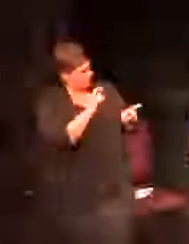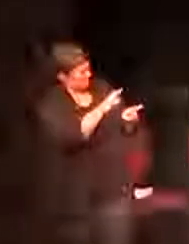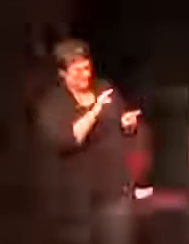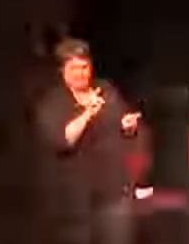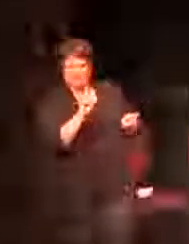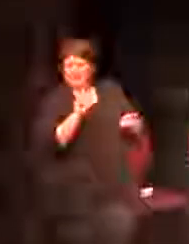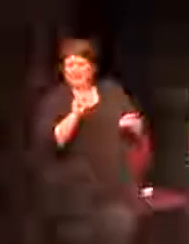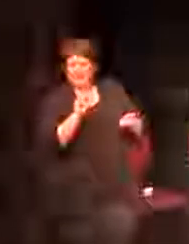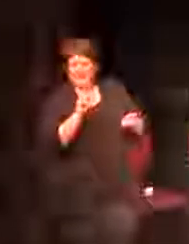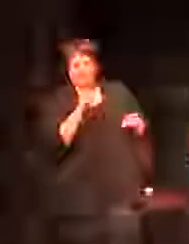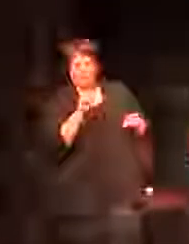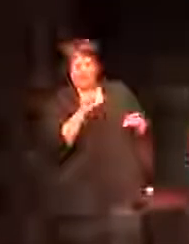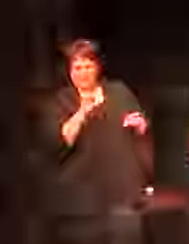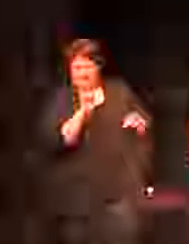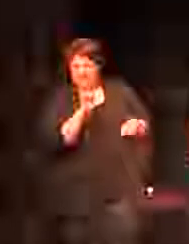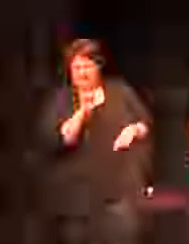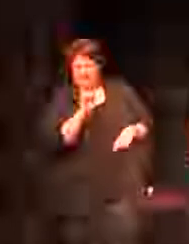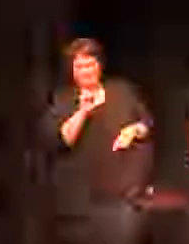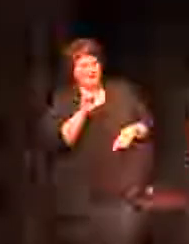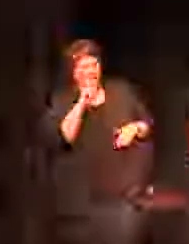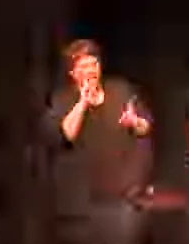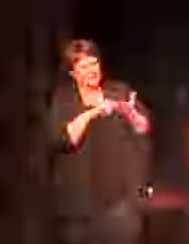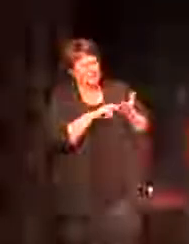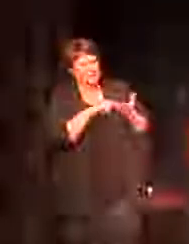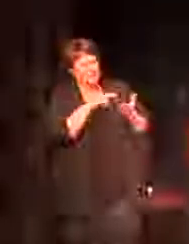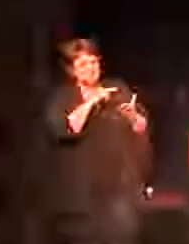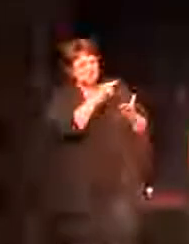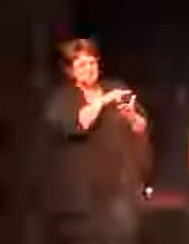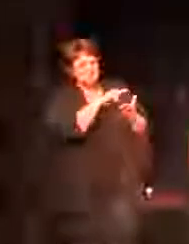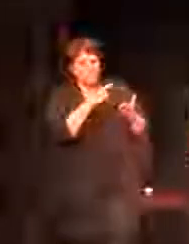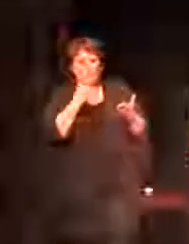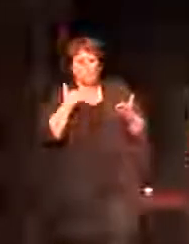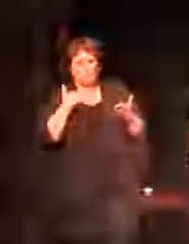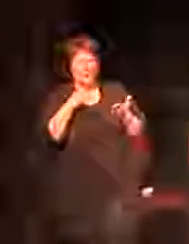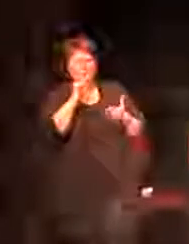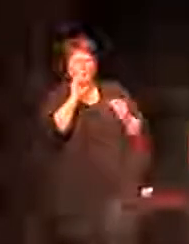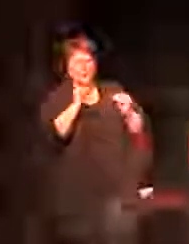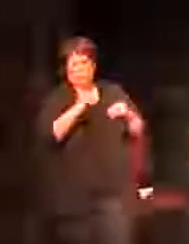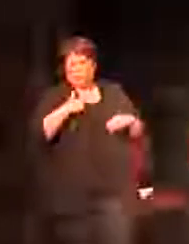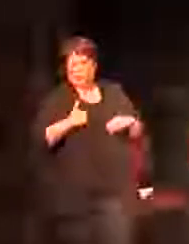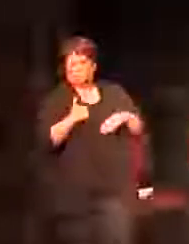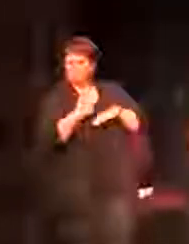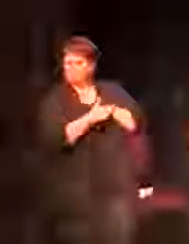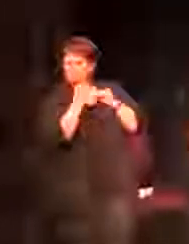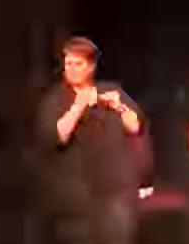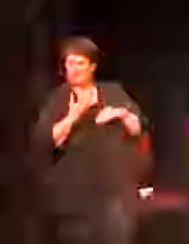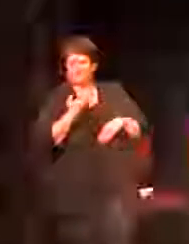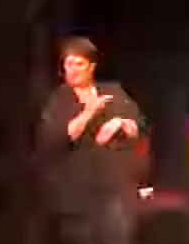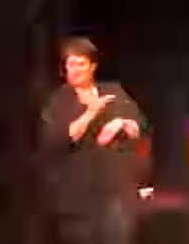system. I noticed in your slides, you know, we all call it a no-fault system. I don't feel it's that way any